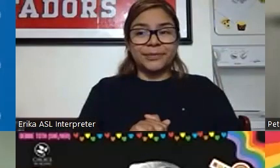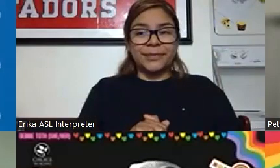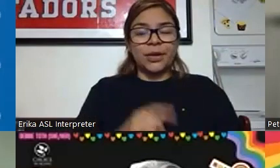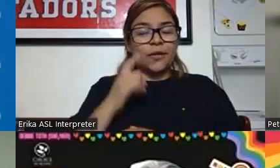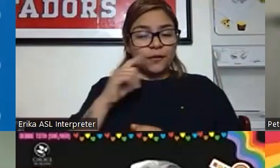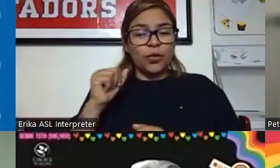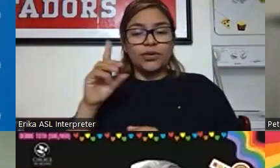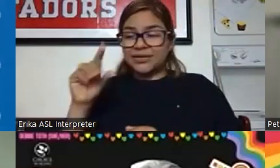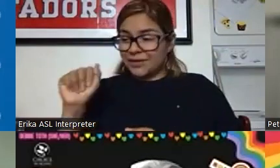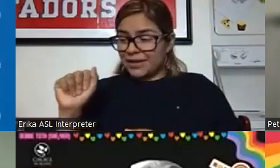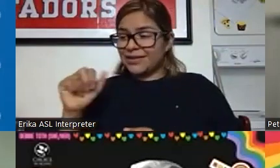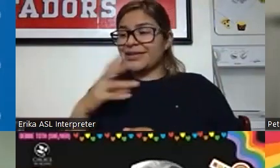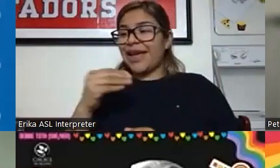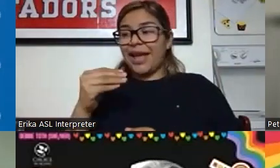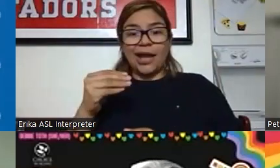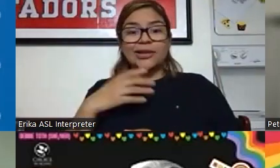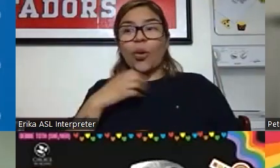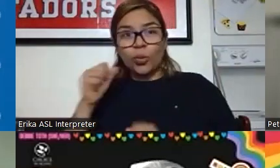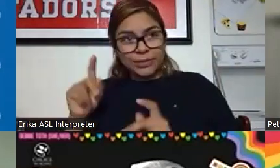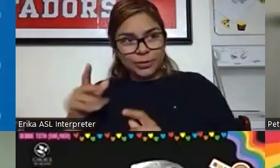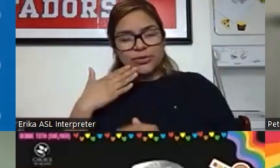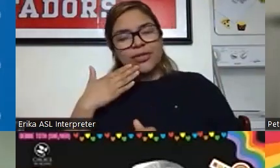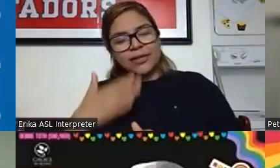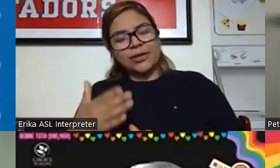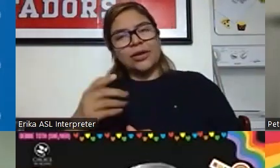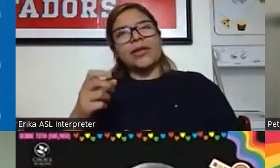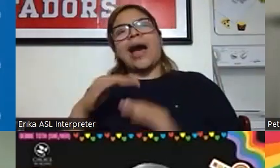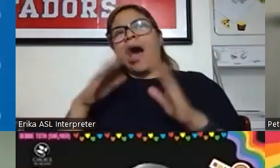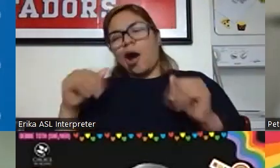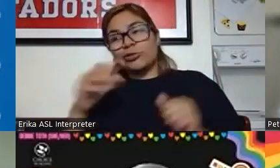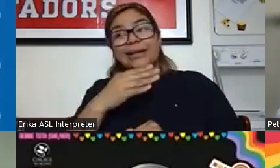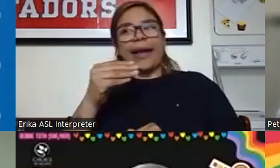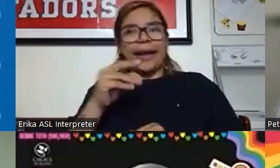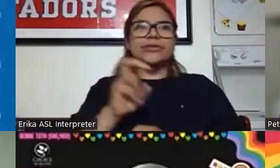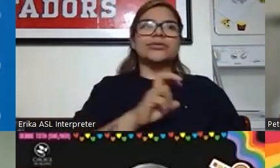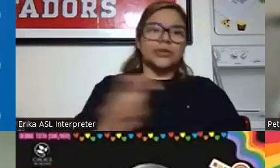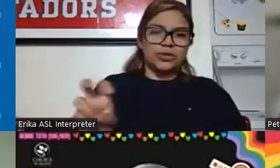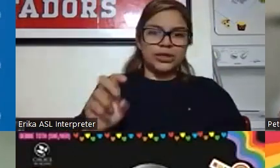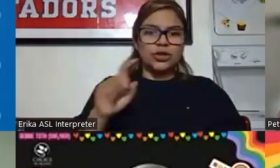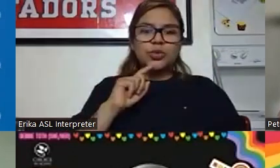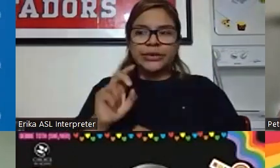and older adults. And just to say that housing and transportation, along with